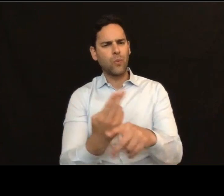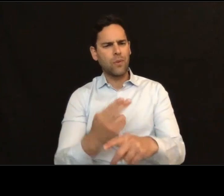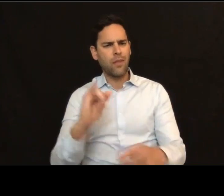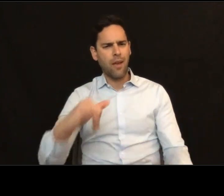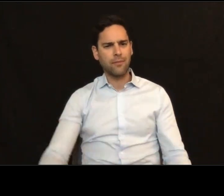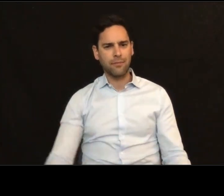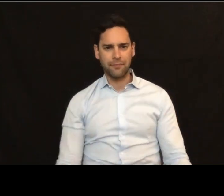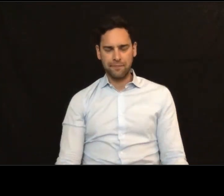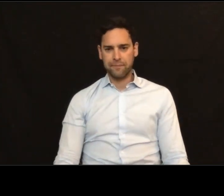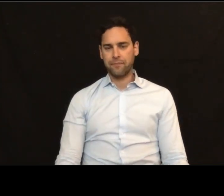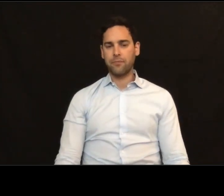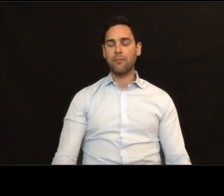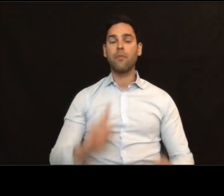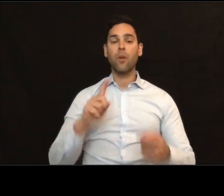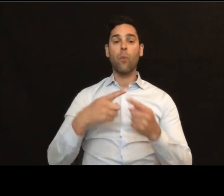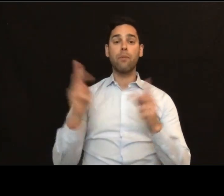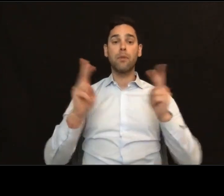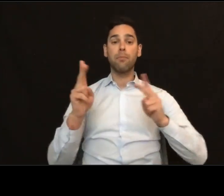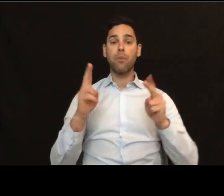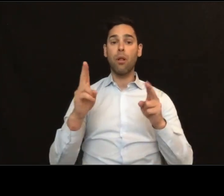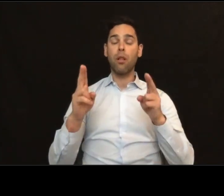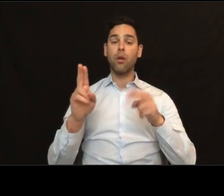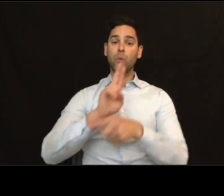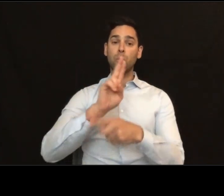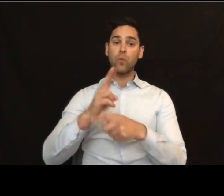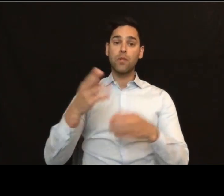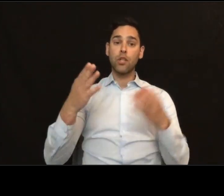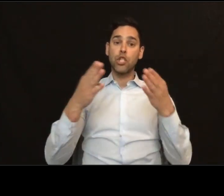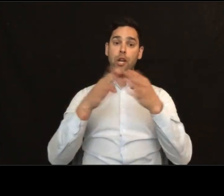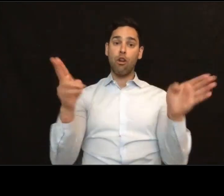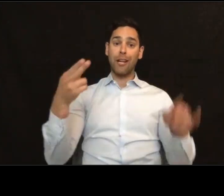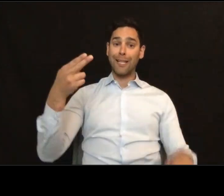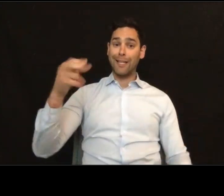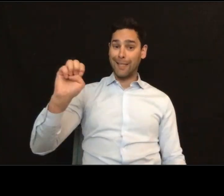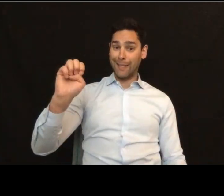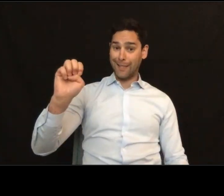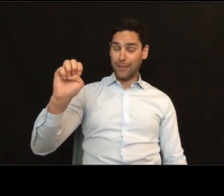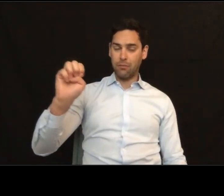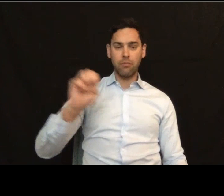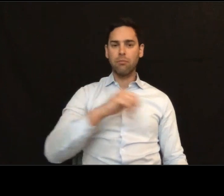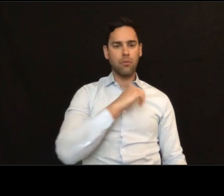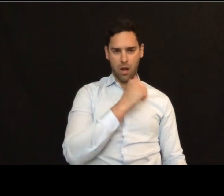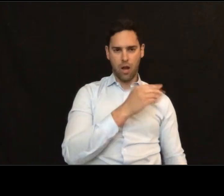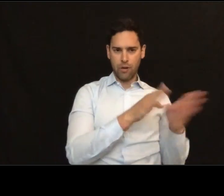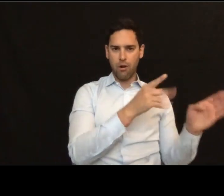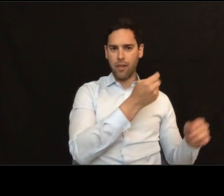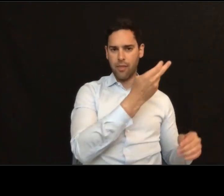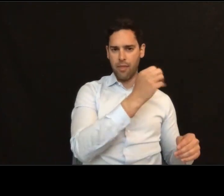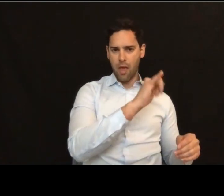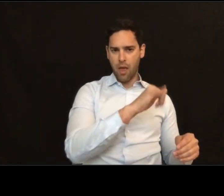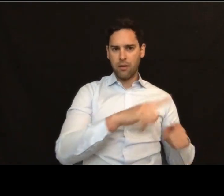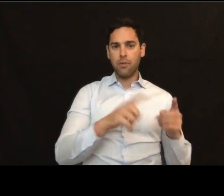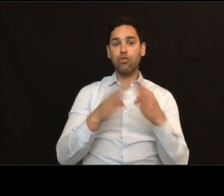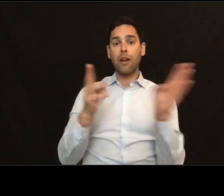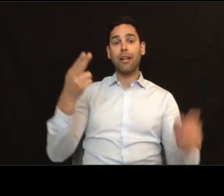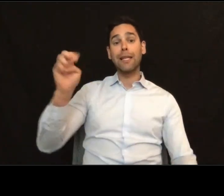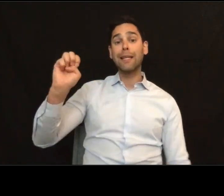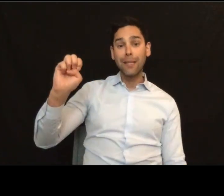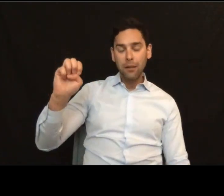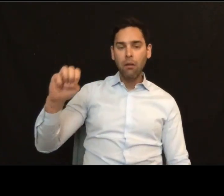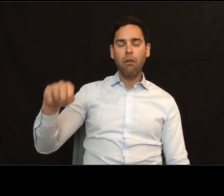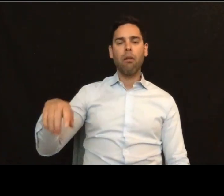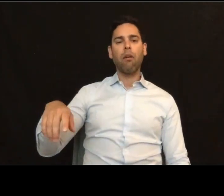when people use generic he as an alternative to generic they, the studies show that the readers